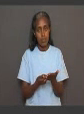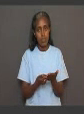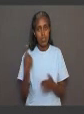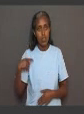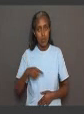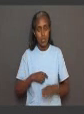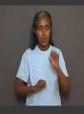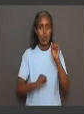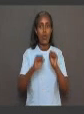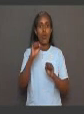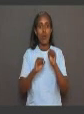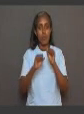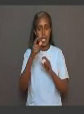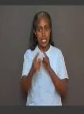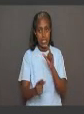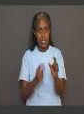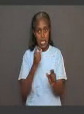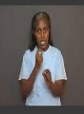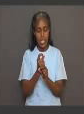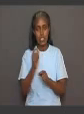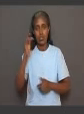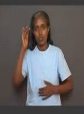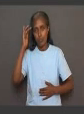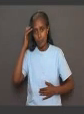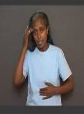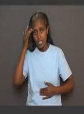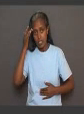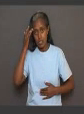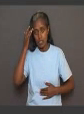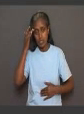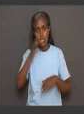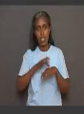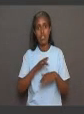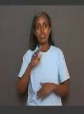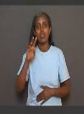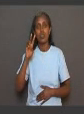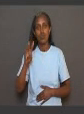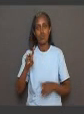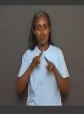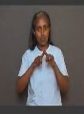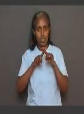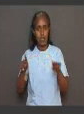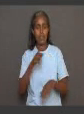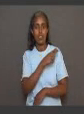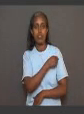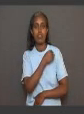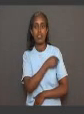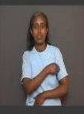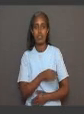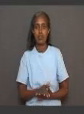could compare the ages of patients at 2 different clinics.